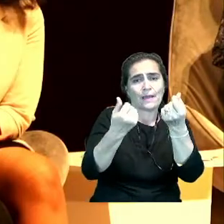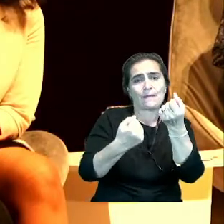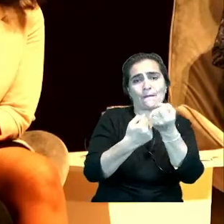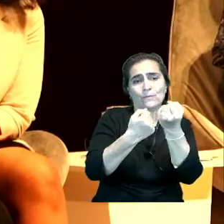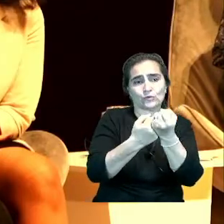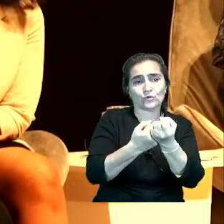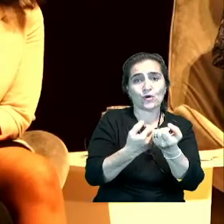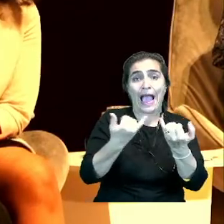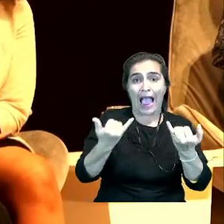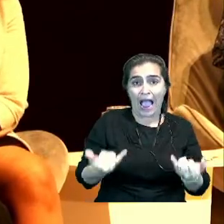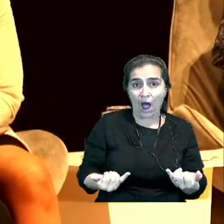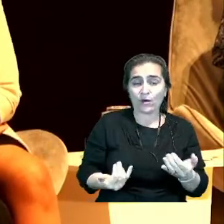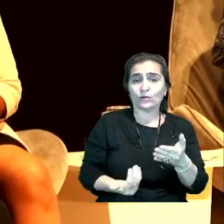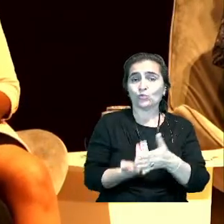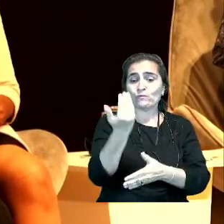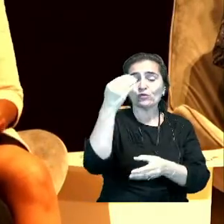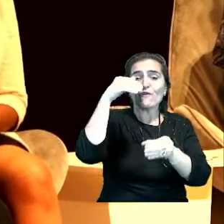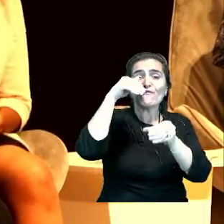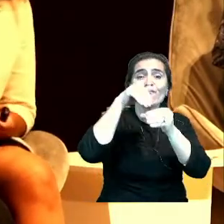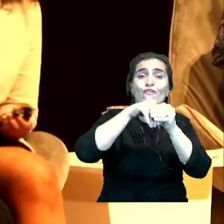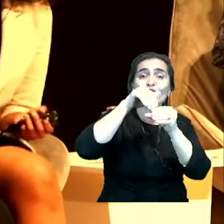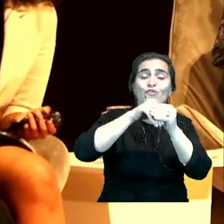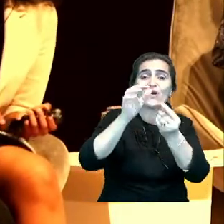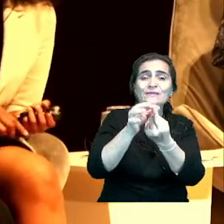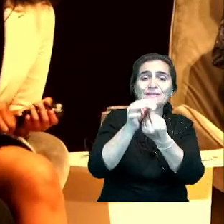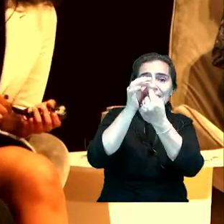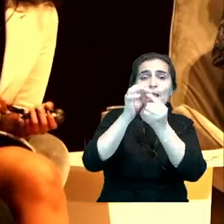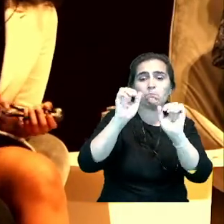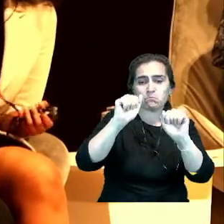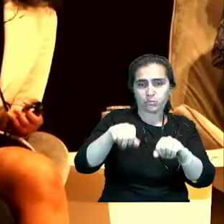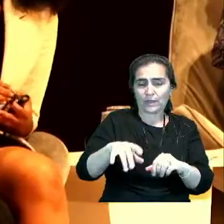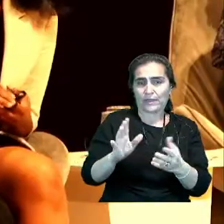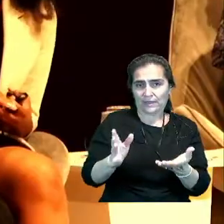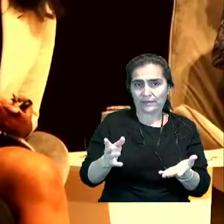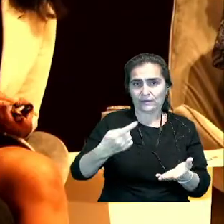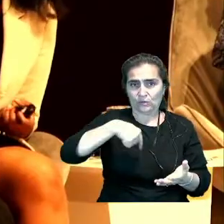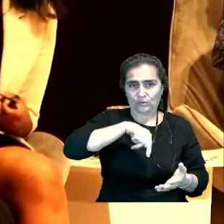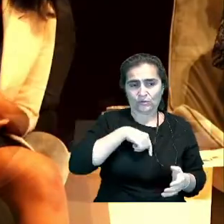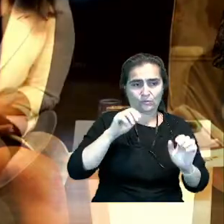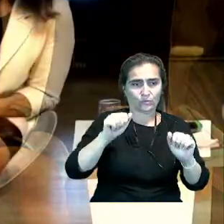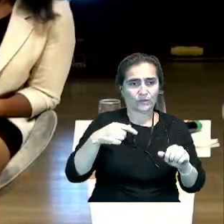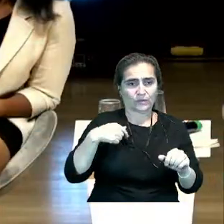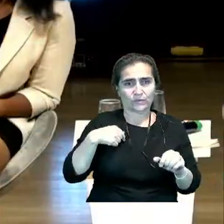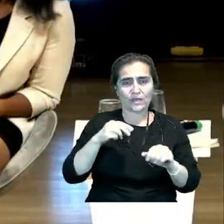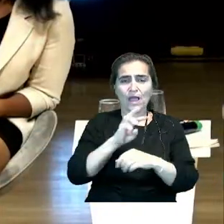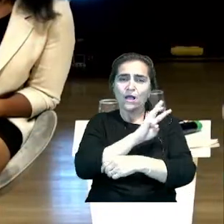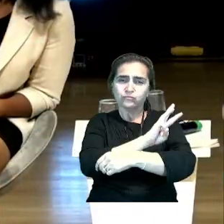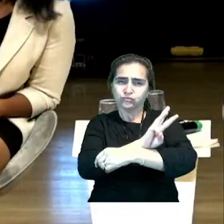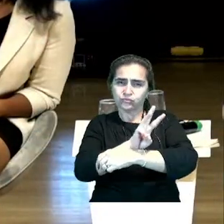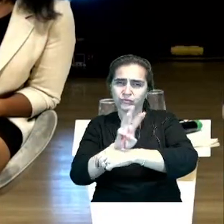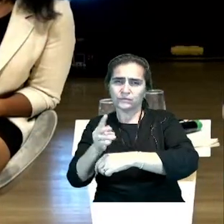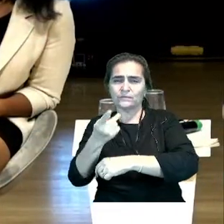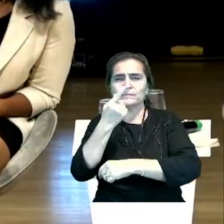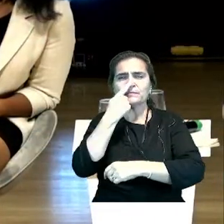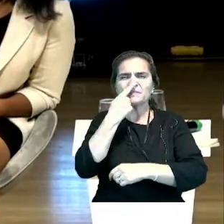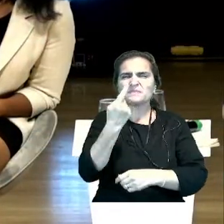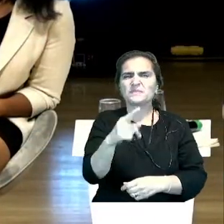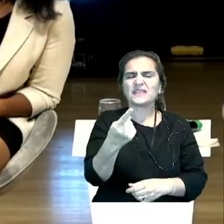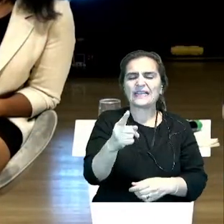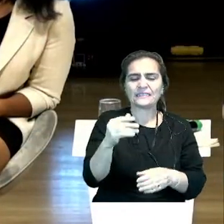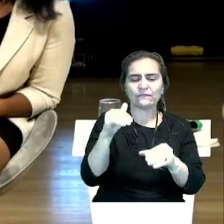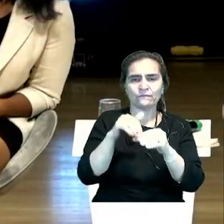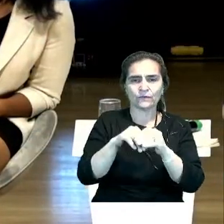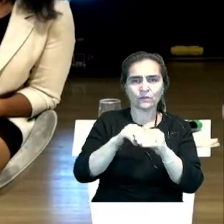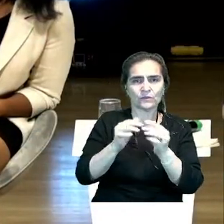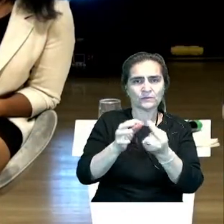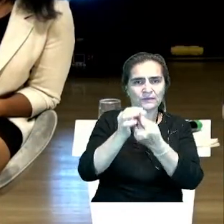That fund is allowing this. Let's please use these funds. Let's go into the website and find out